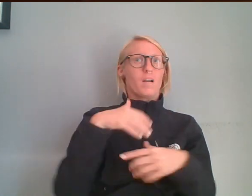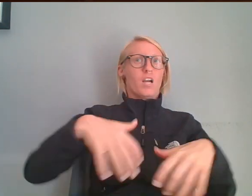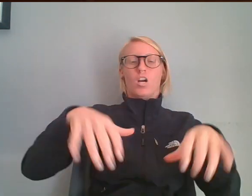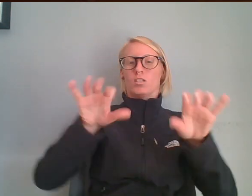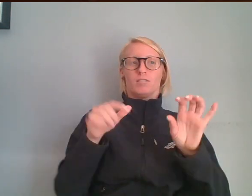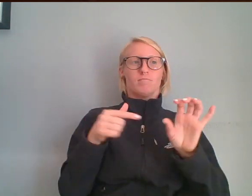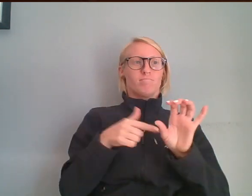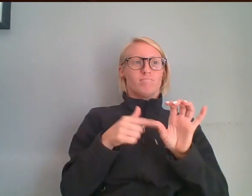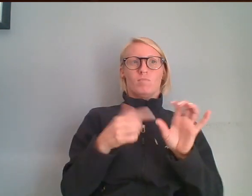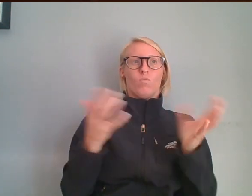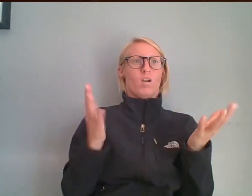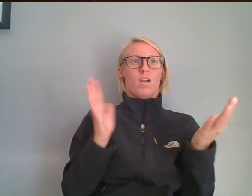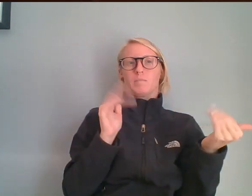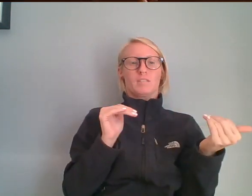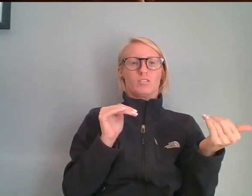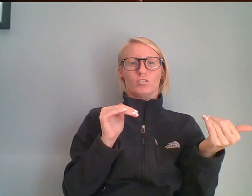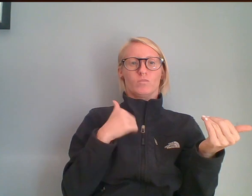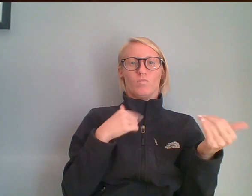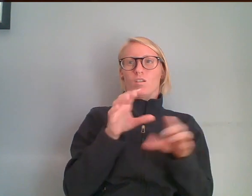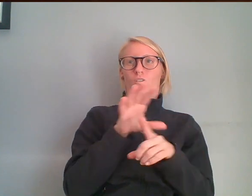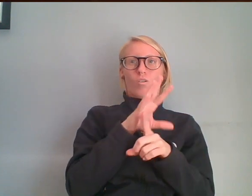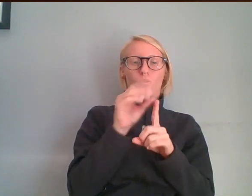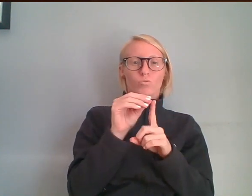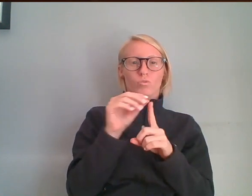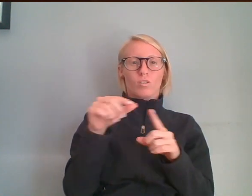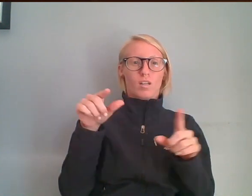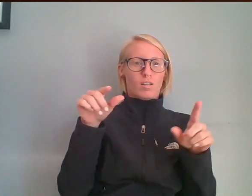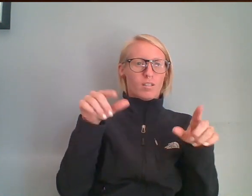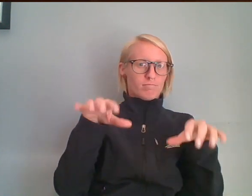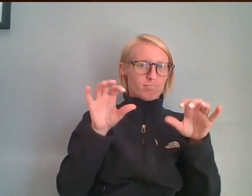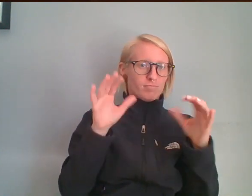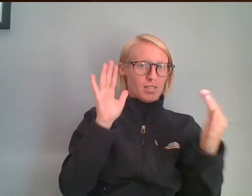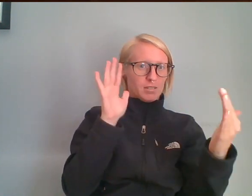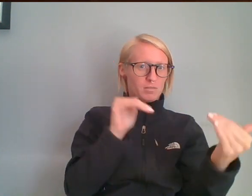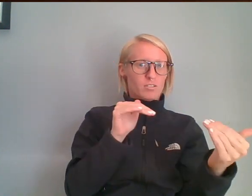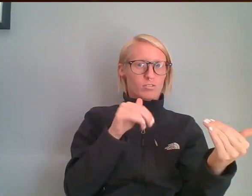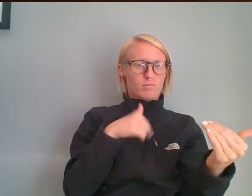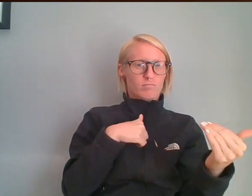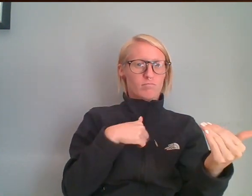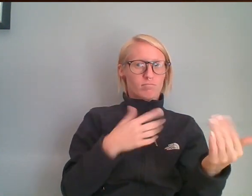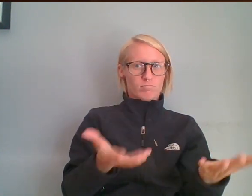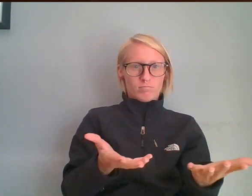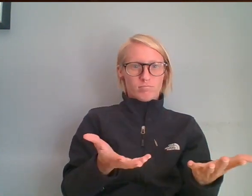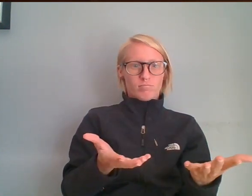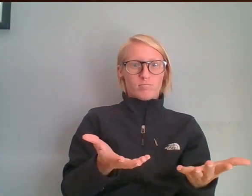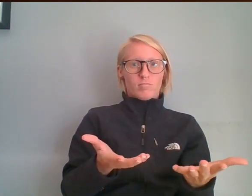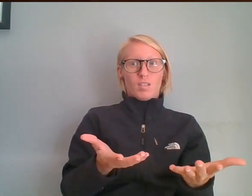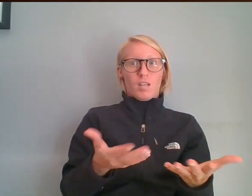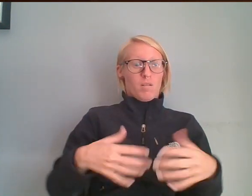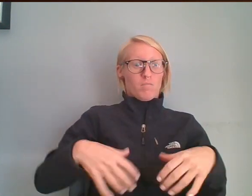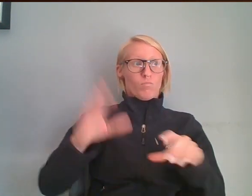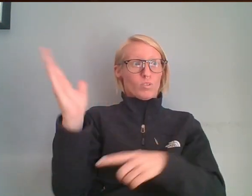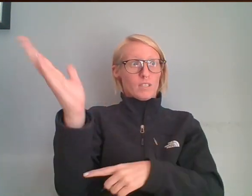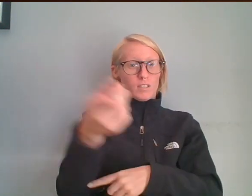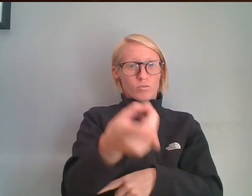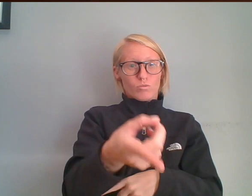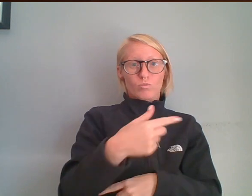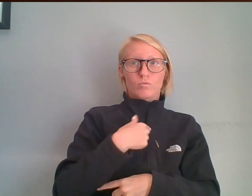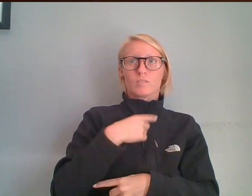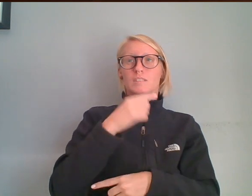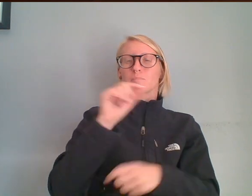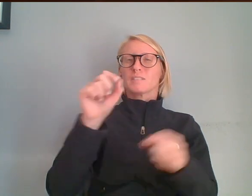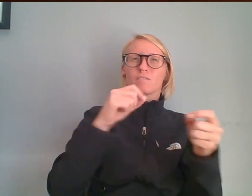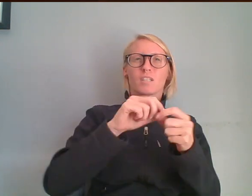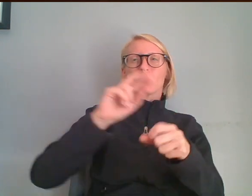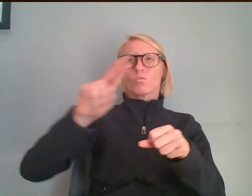and what are their expectations? So what are the cultural expectations of the audience that I'm presenting to? So there might be certain norms and rules that are